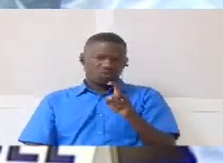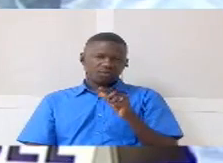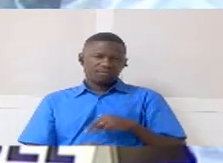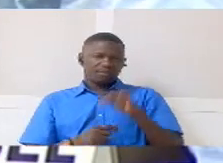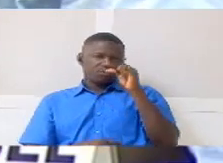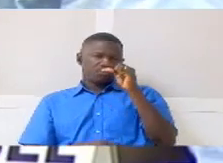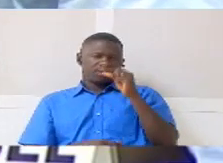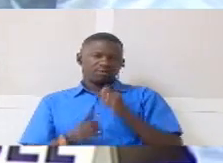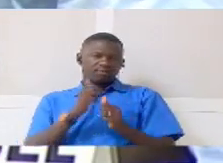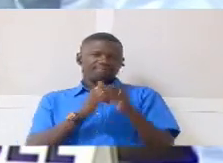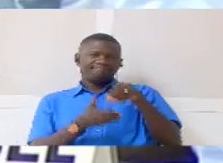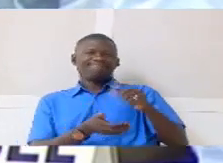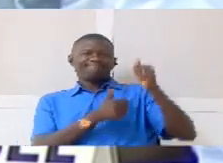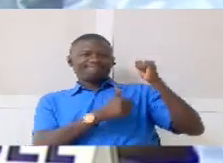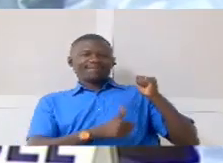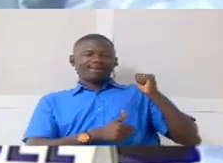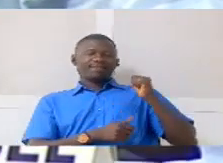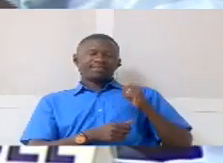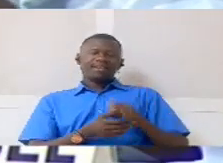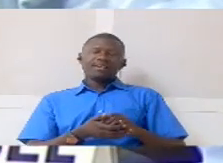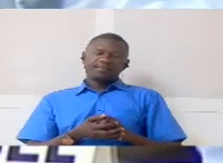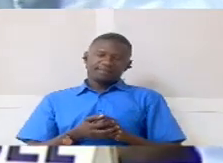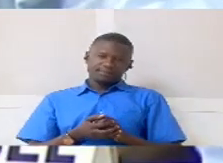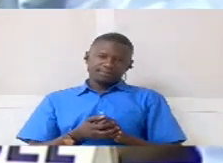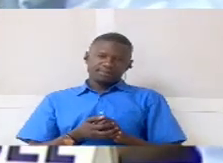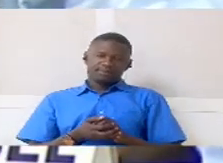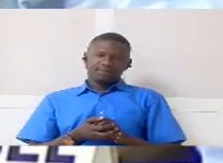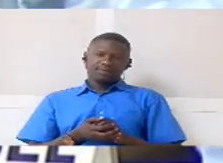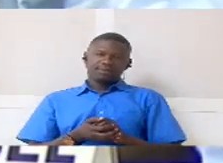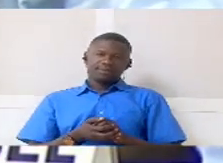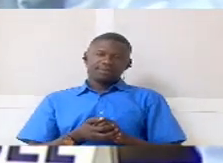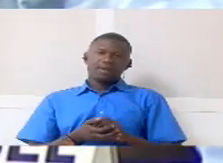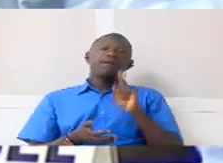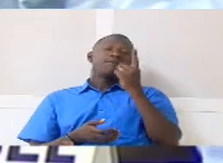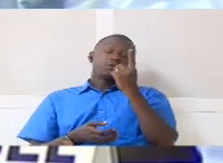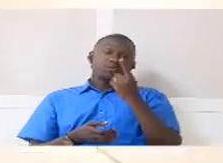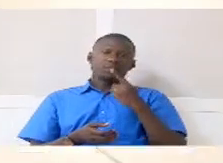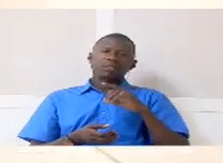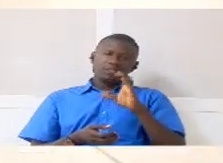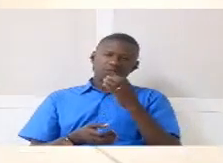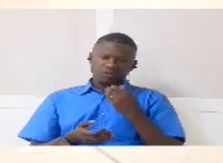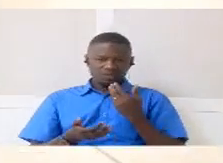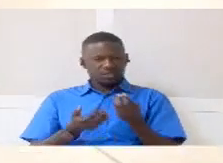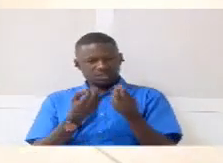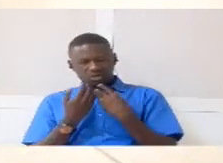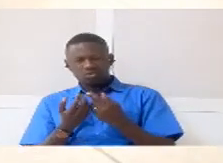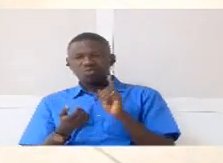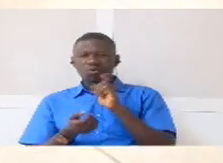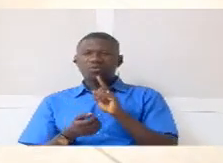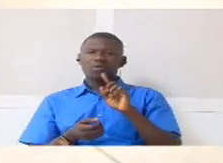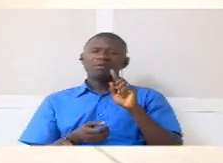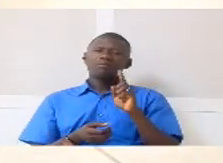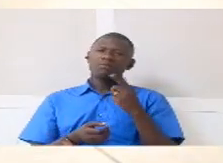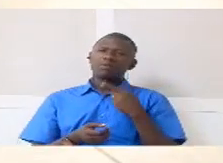Perhaps as a first step, can you tell us what was the procedure for admitting inmates into the prison?